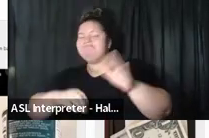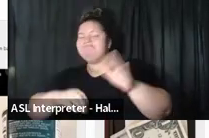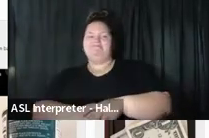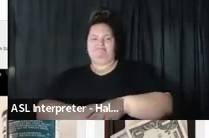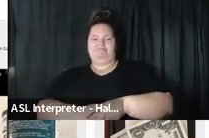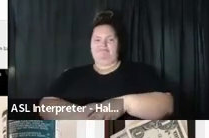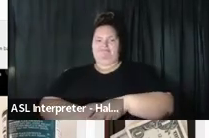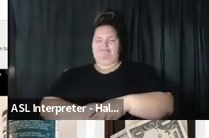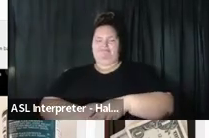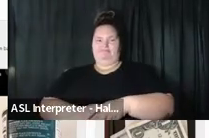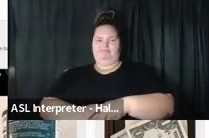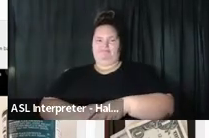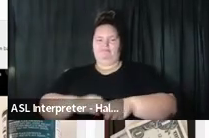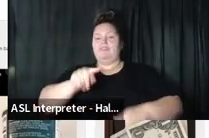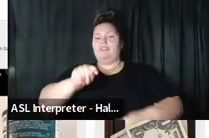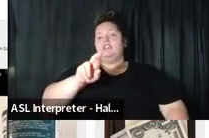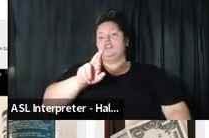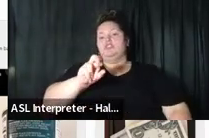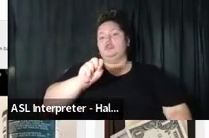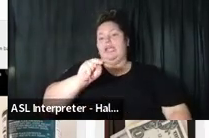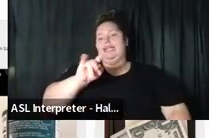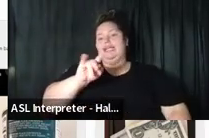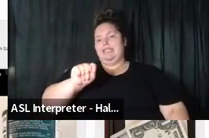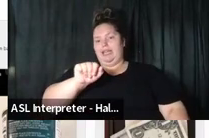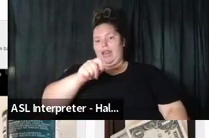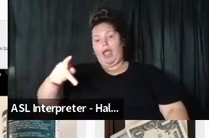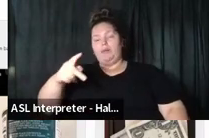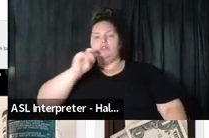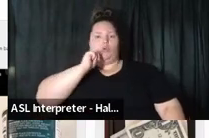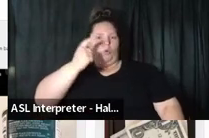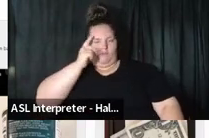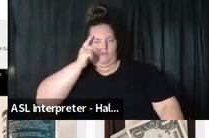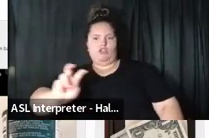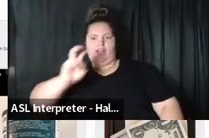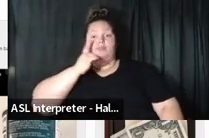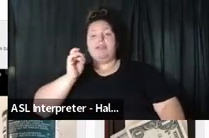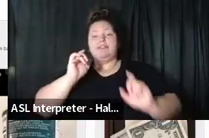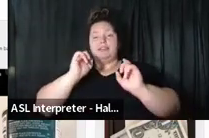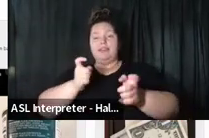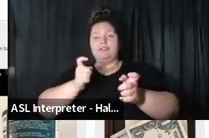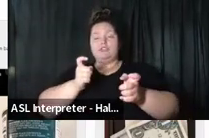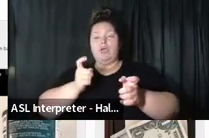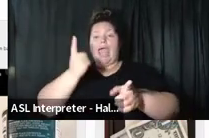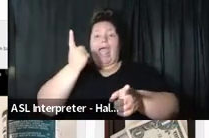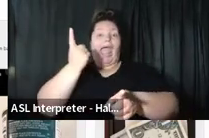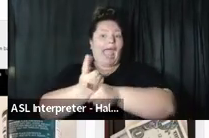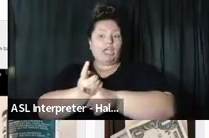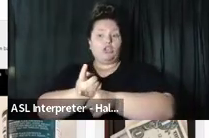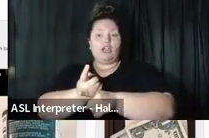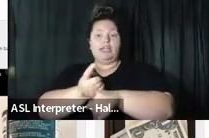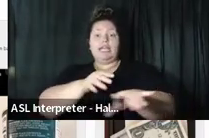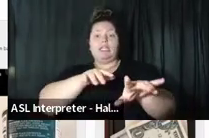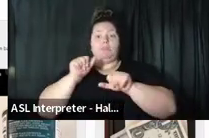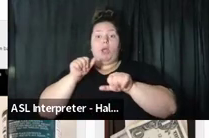The transit app is a really cool app for traveling because it gives you accurate departure times for buses